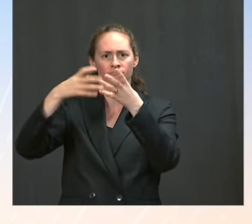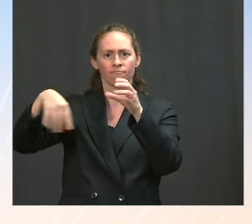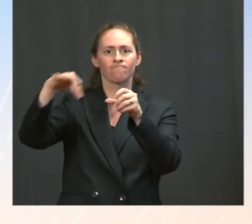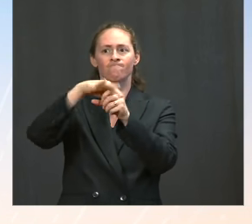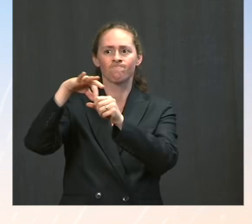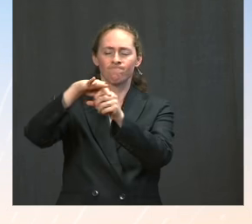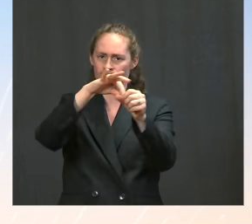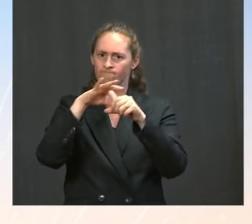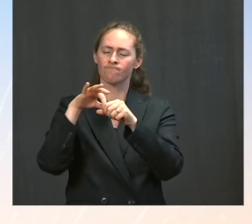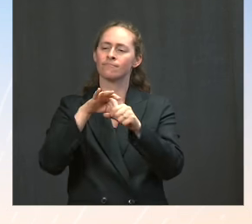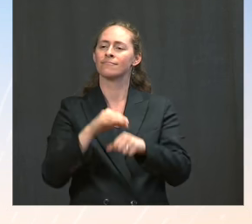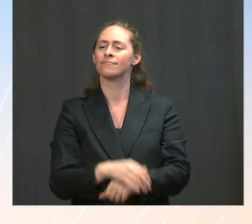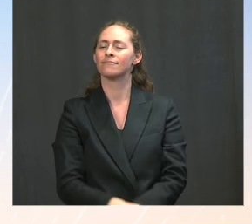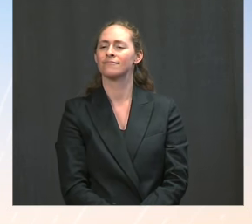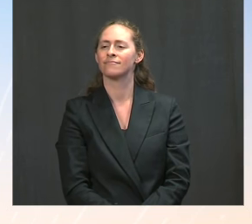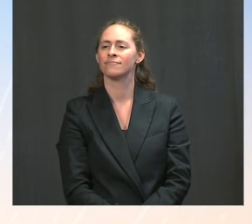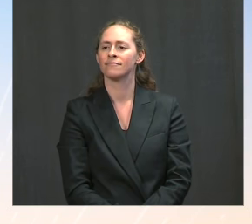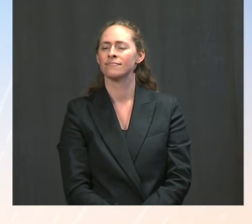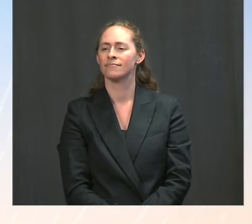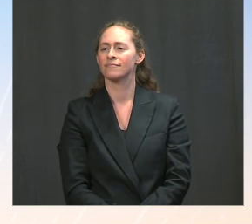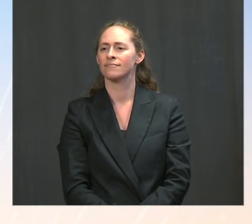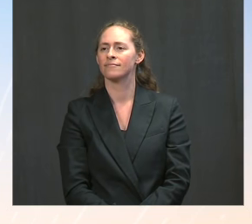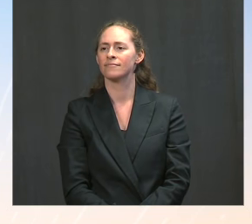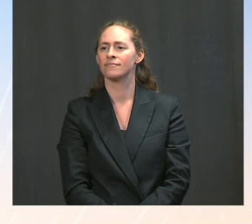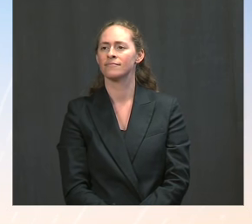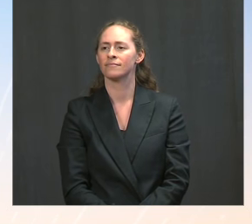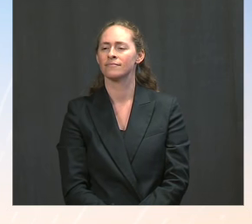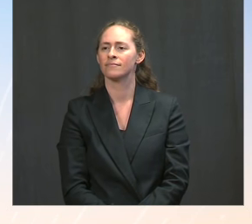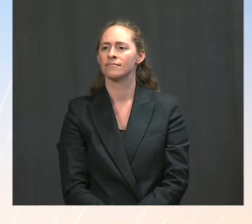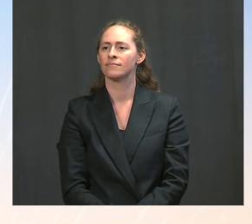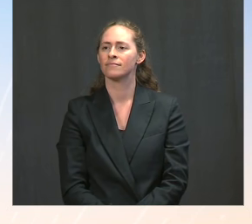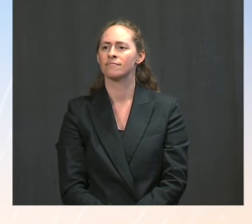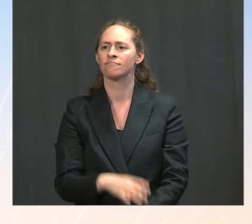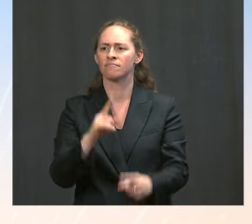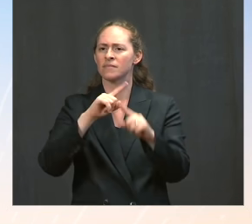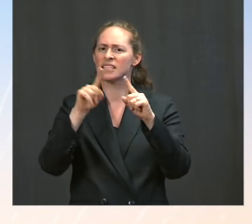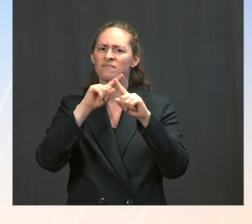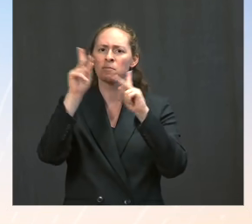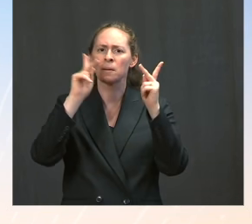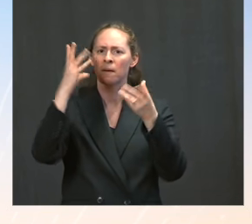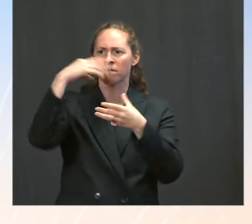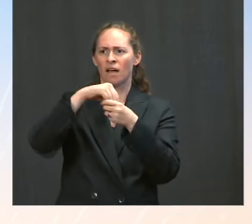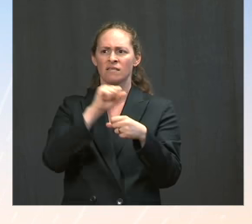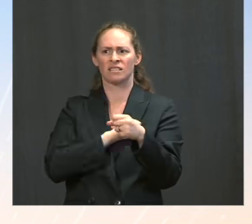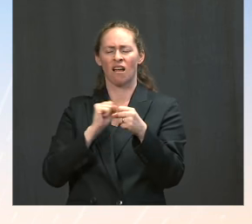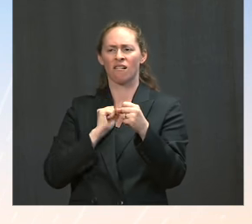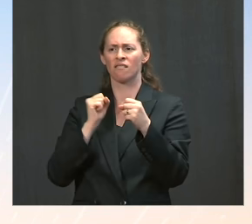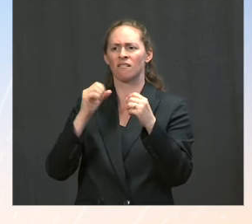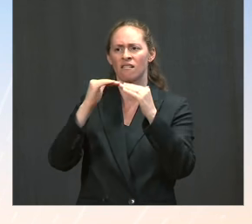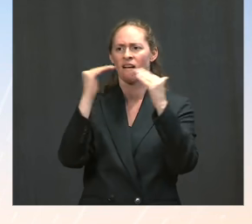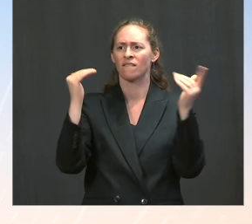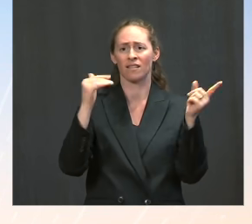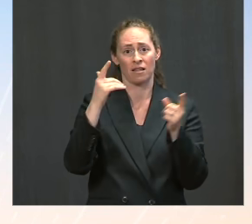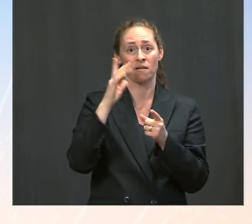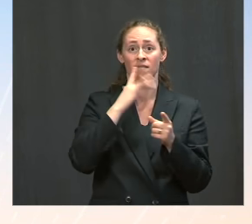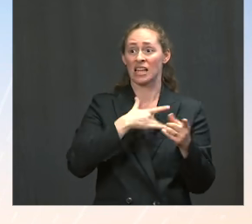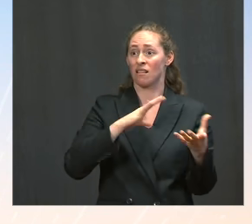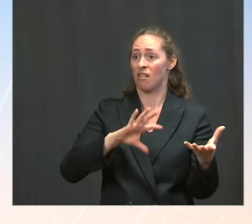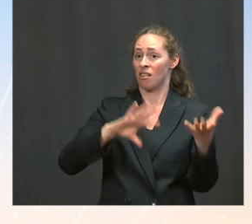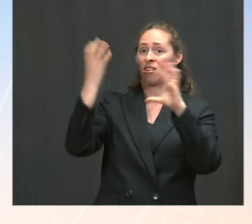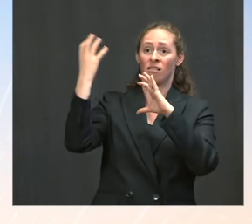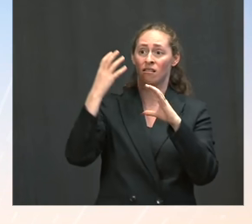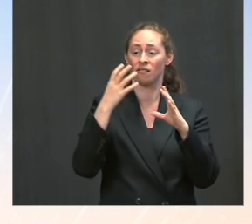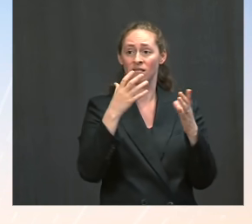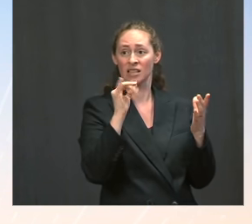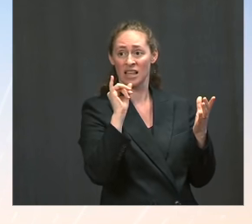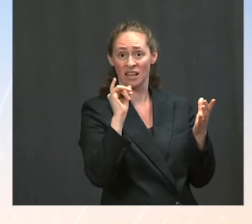are many individuals in the Senate who have been clear that they would throw the Senate into chaos and halt all progress. So I think he was reporting out